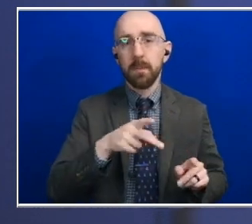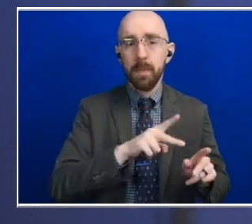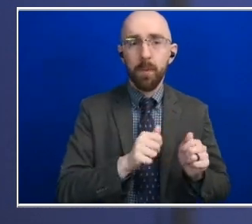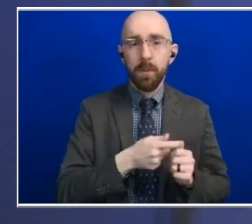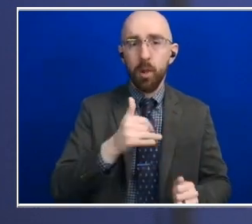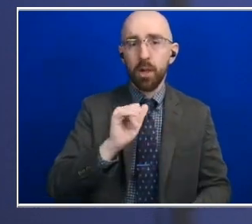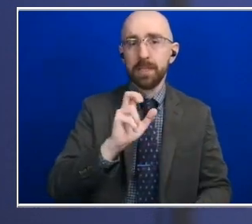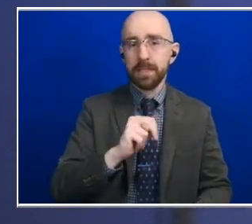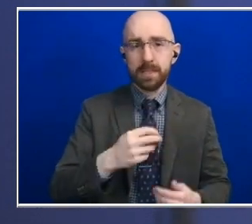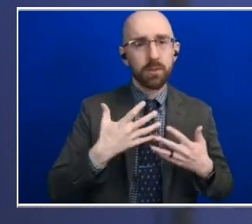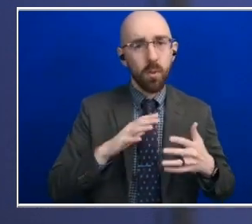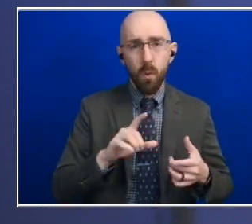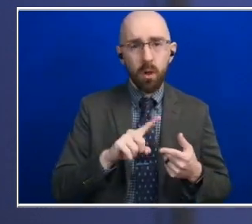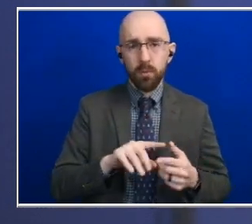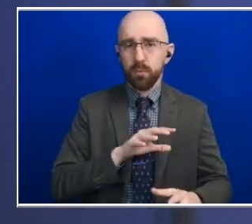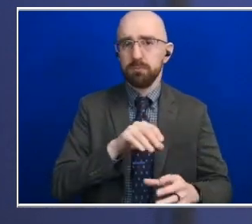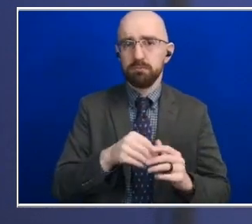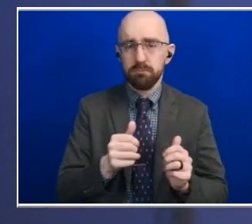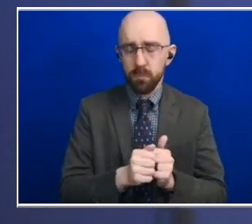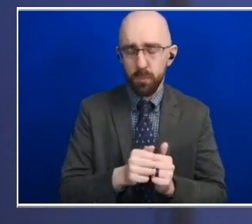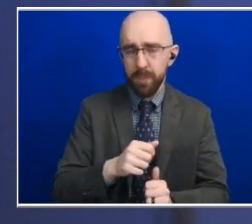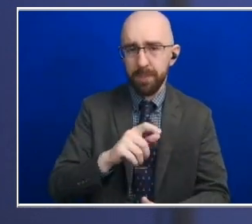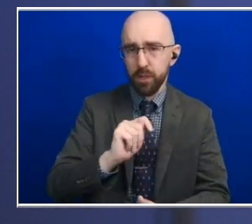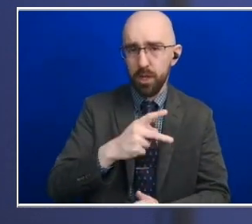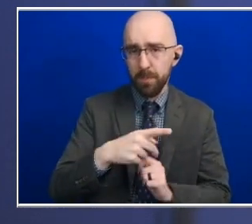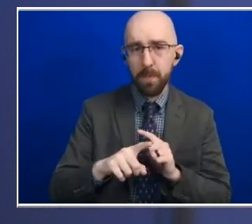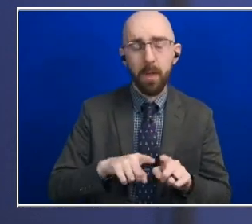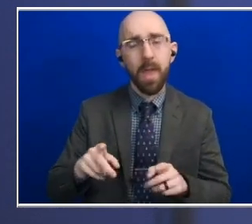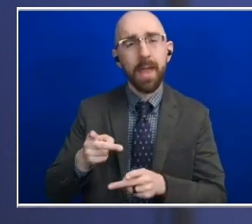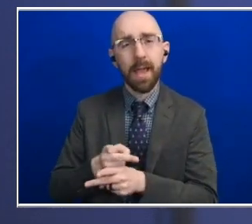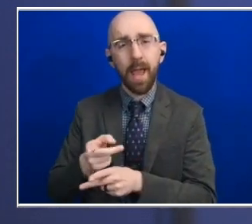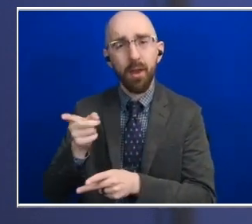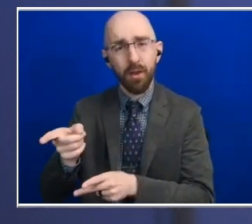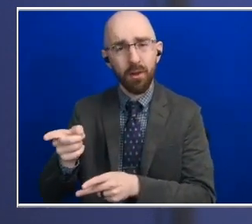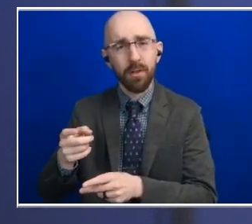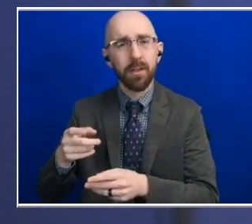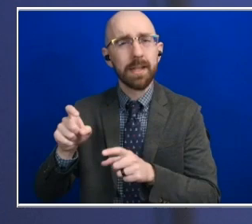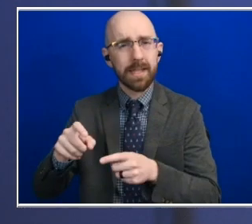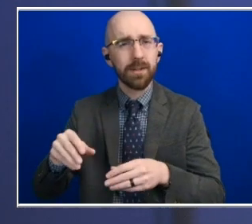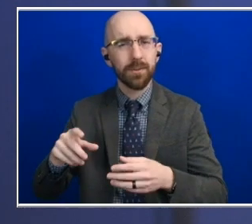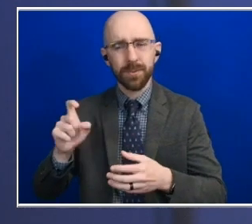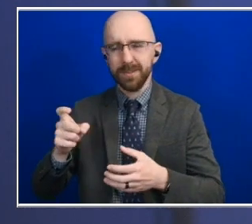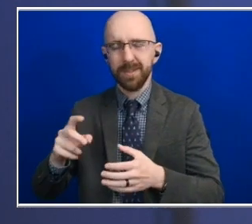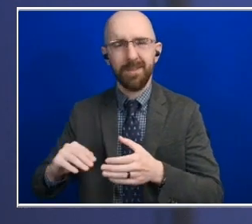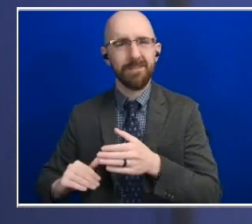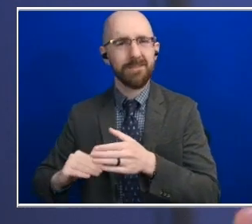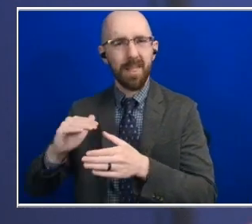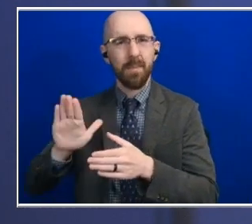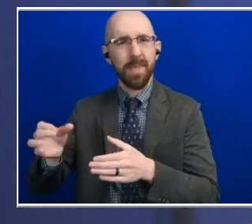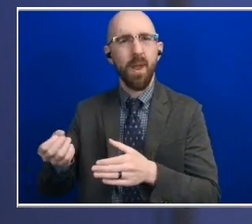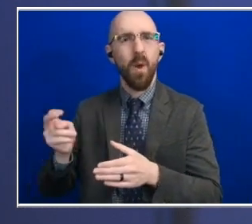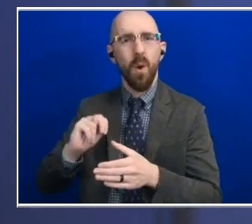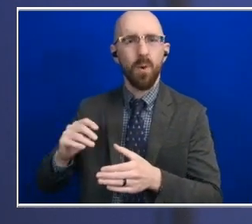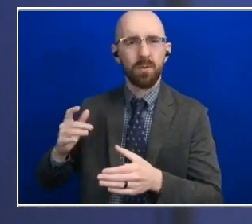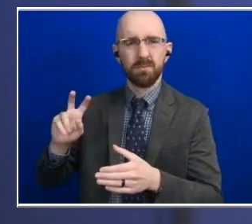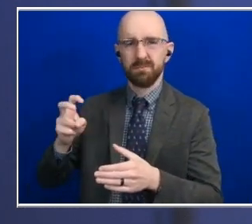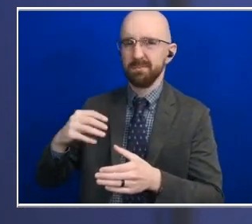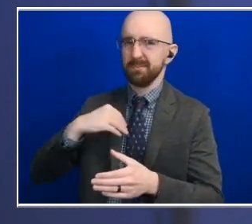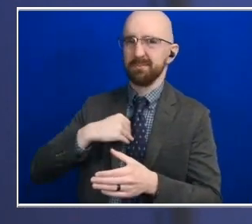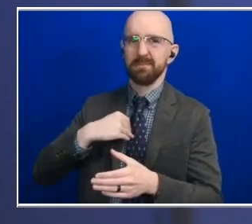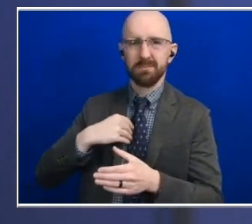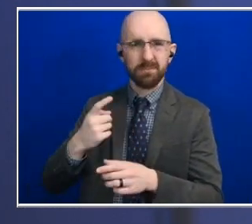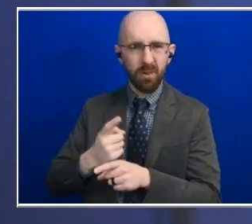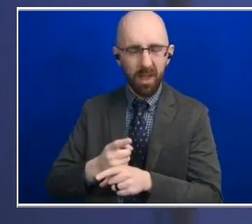but the care partners need to fill up their emotional bucket, if you will. And so they come to Turning Point via Zoom, mostly, some